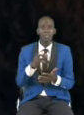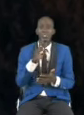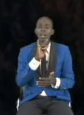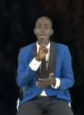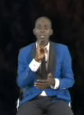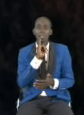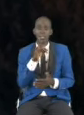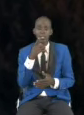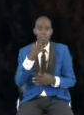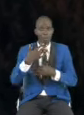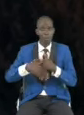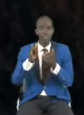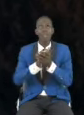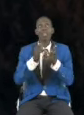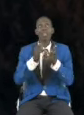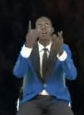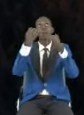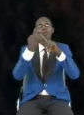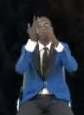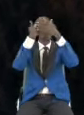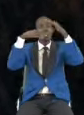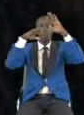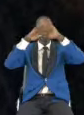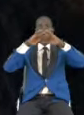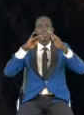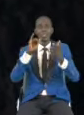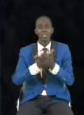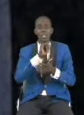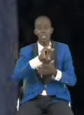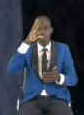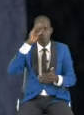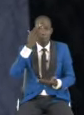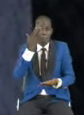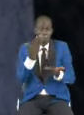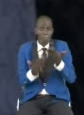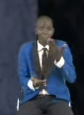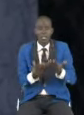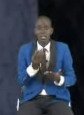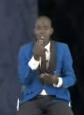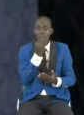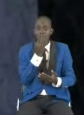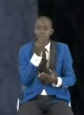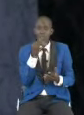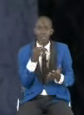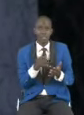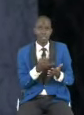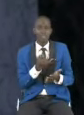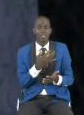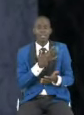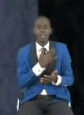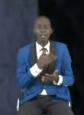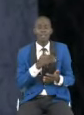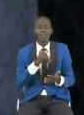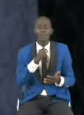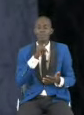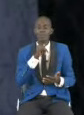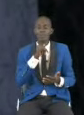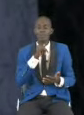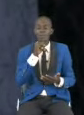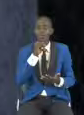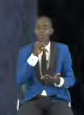heaven, that a man may eat thereof and not die. You will not